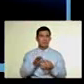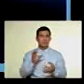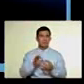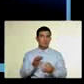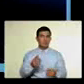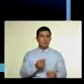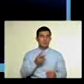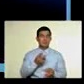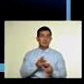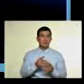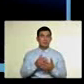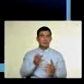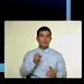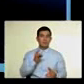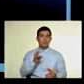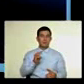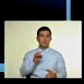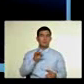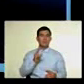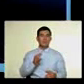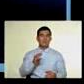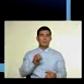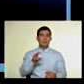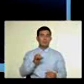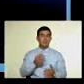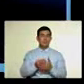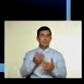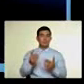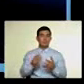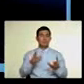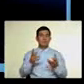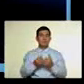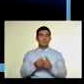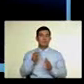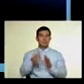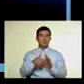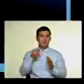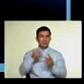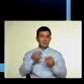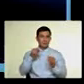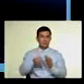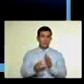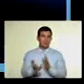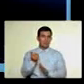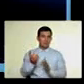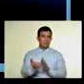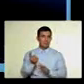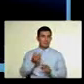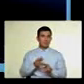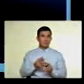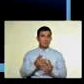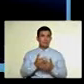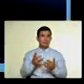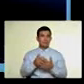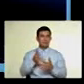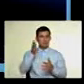gaz Antarktida materikidan boshqa barcha materiklarda qazib chiqariladi. Neft va gaz konlari